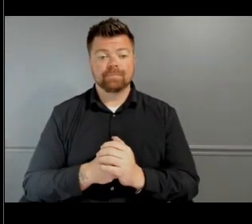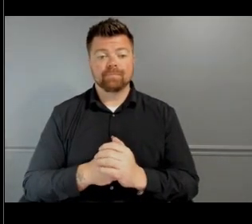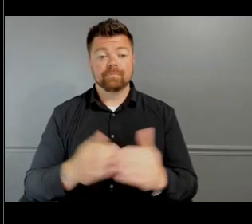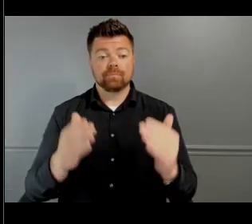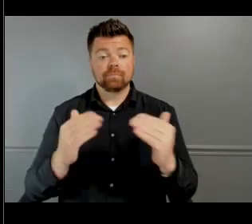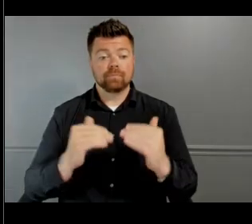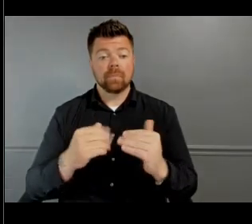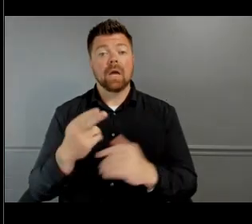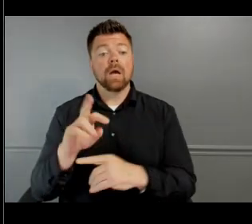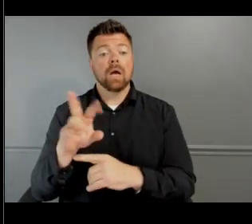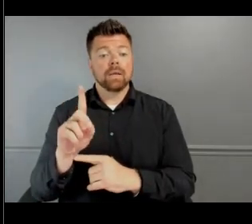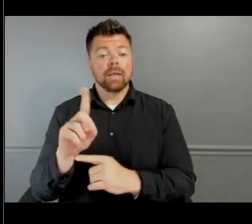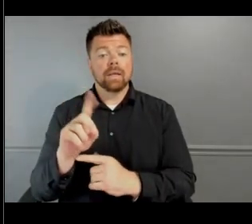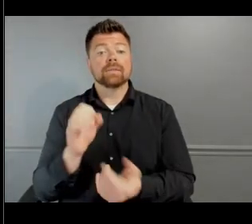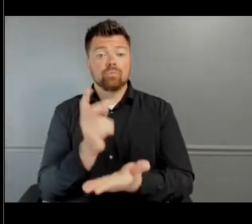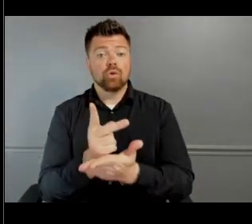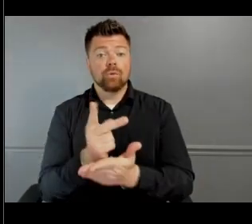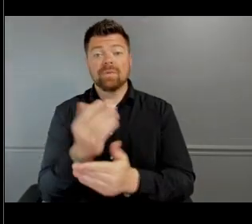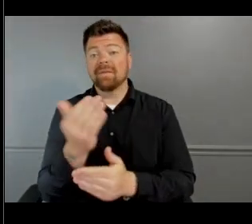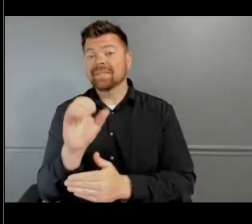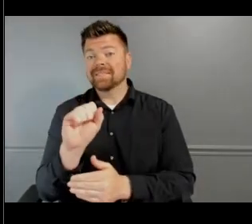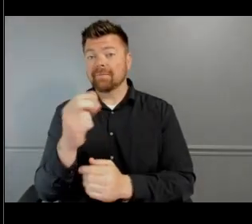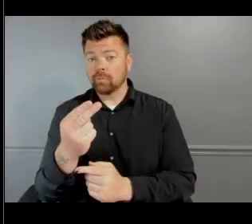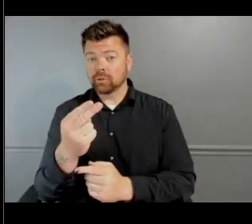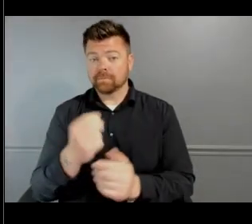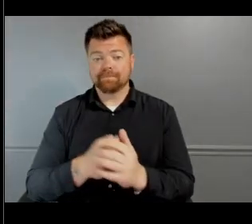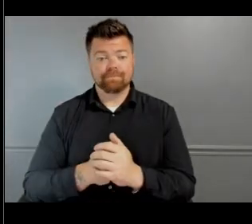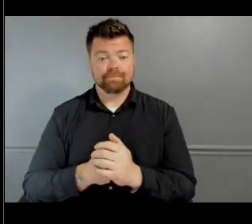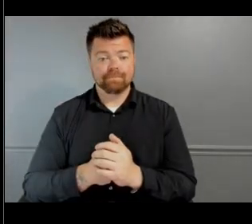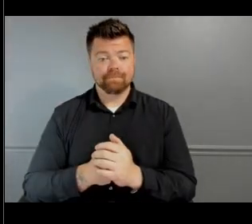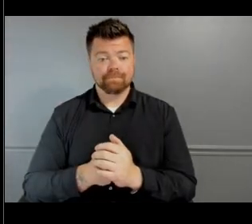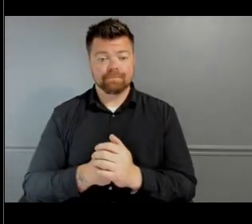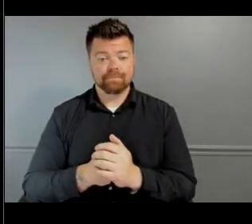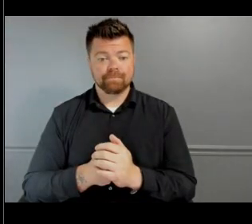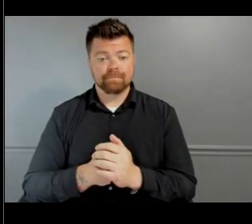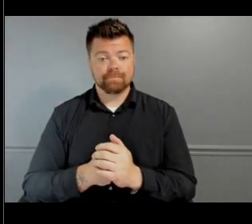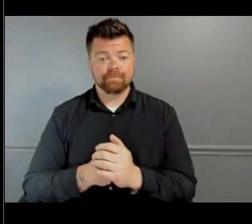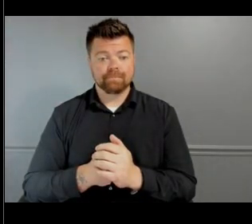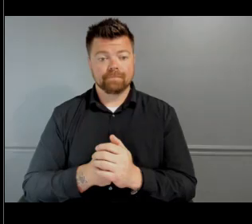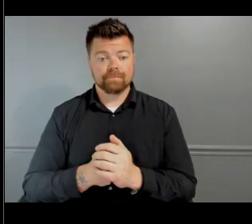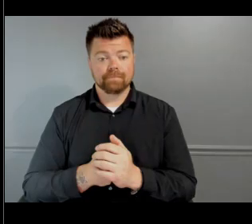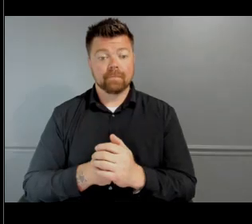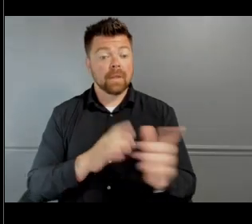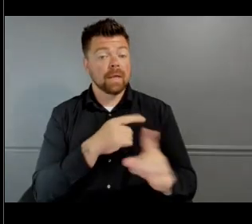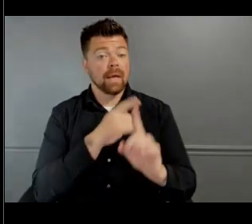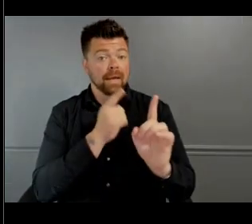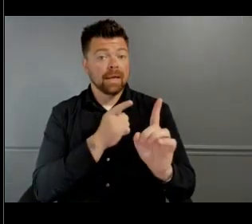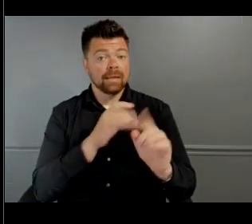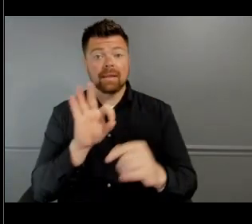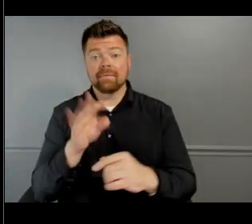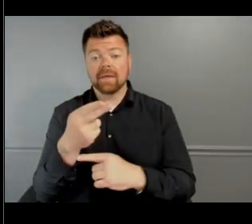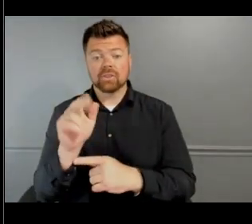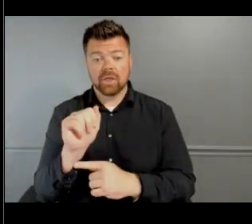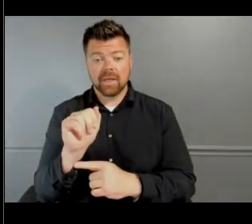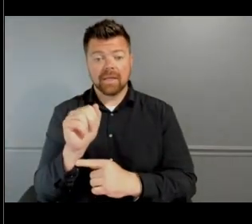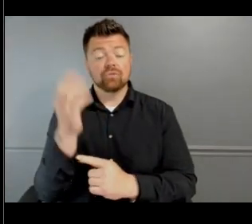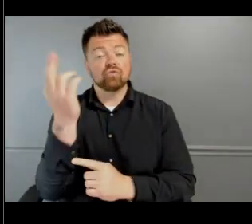HUD has approved 15 safe harbors. The intent of the FHA